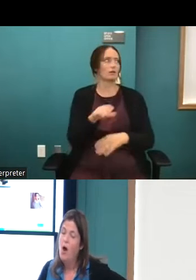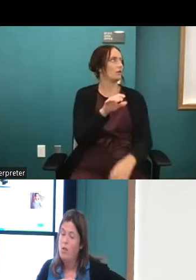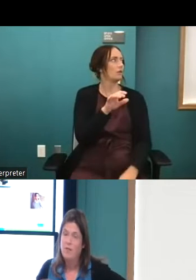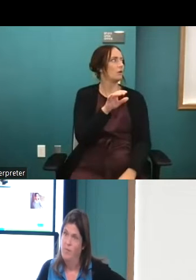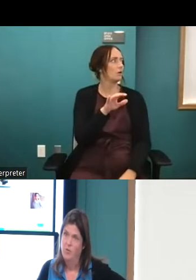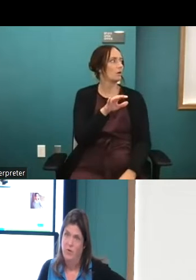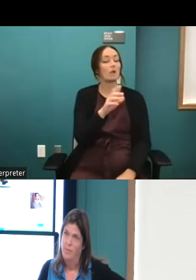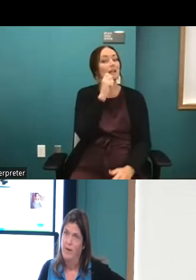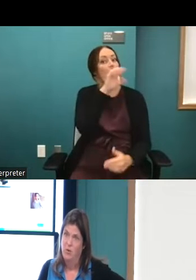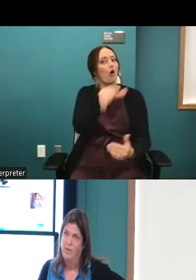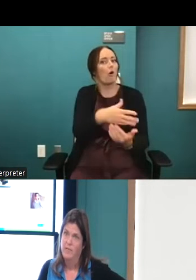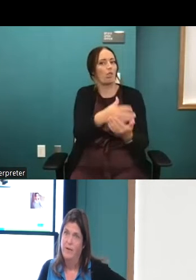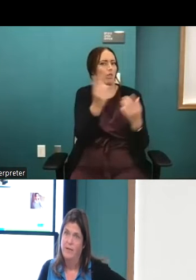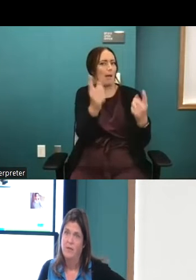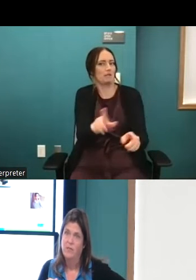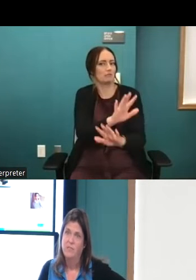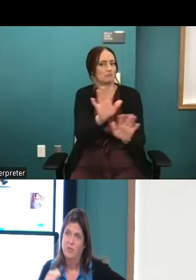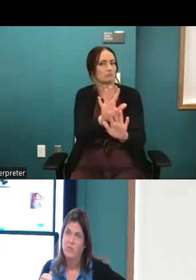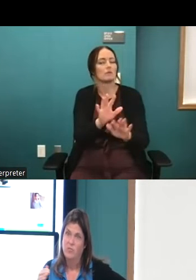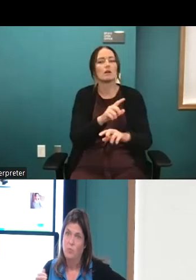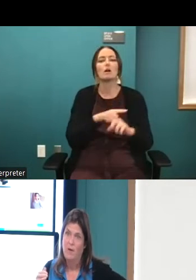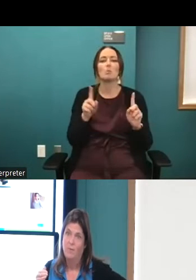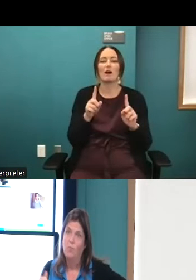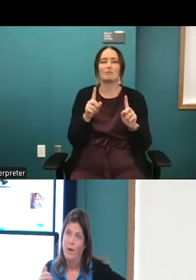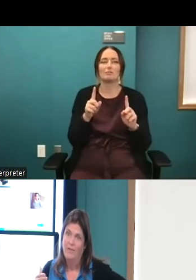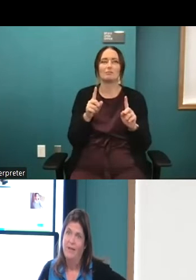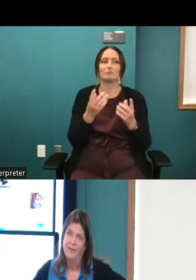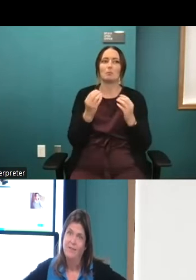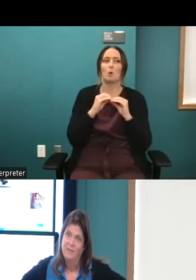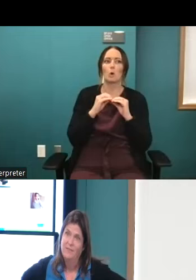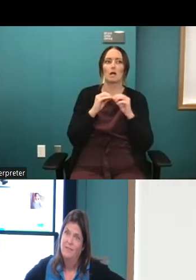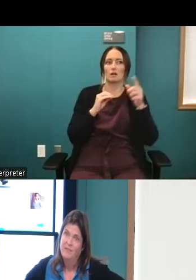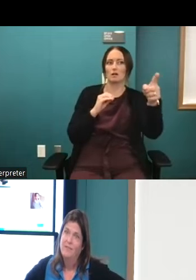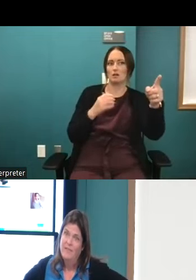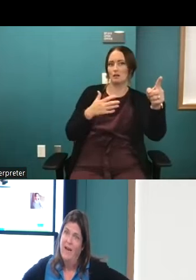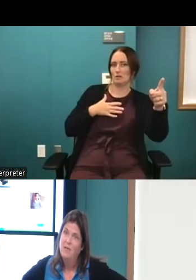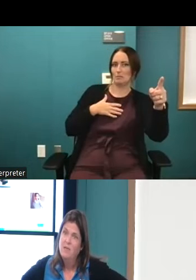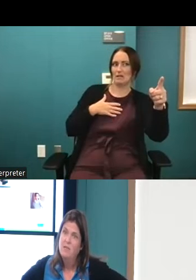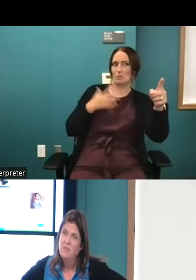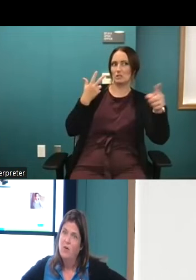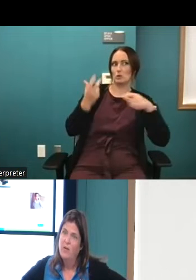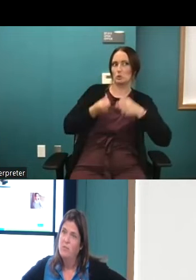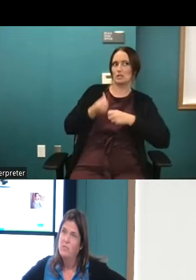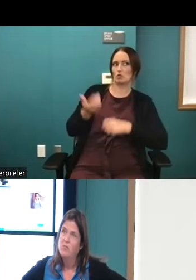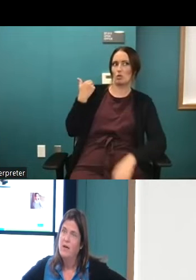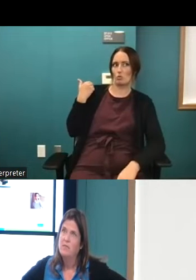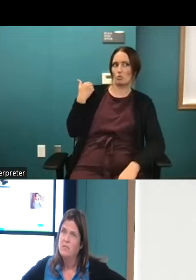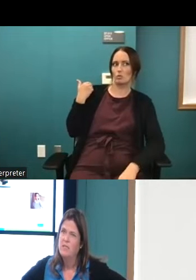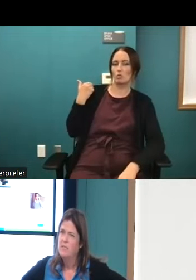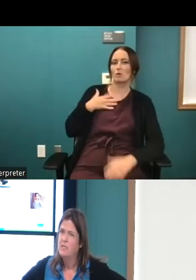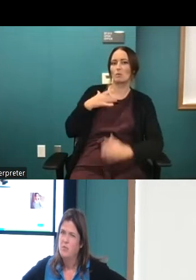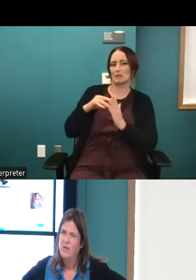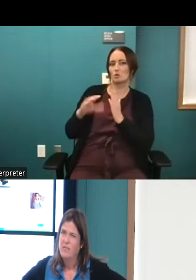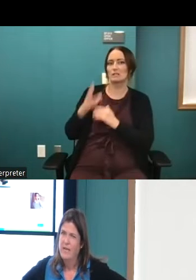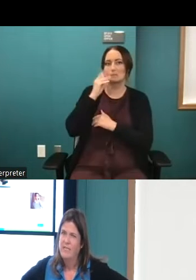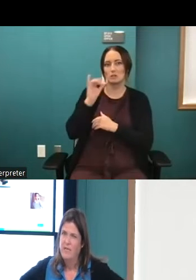and not all of them are doing it by no means, but there is an increased rate of that. 3 years ago. Yeah, so it was